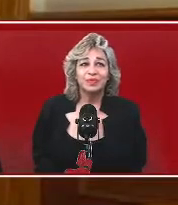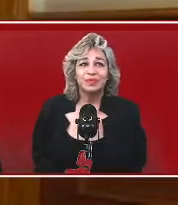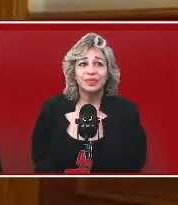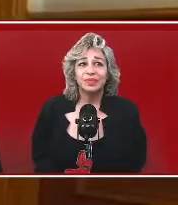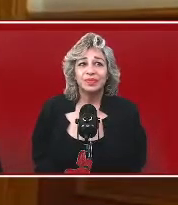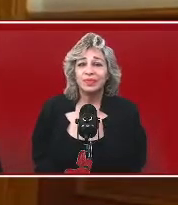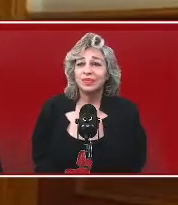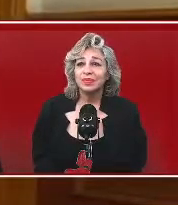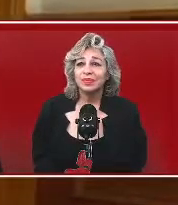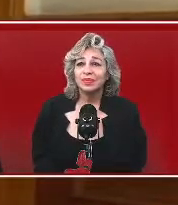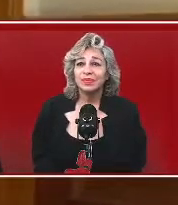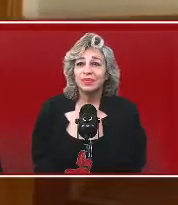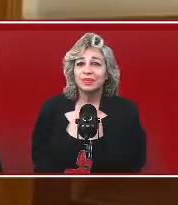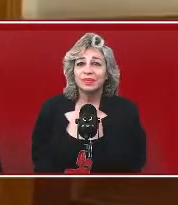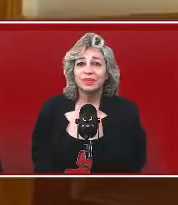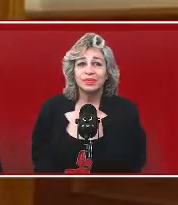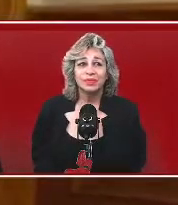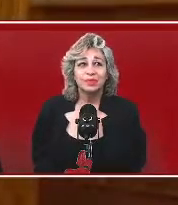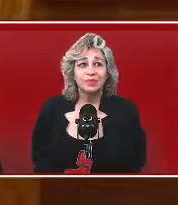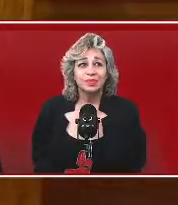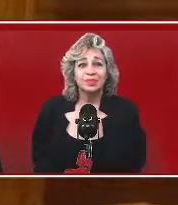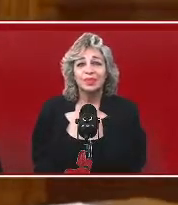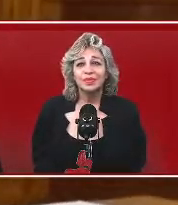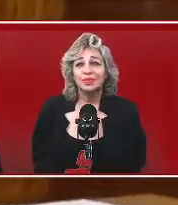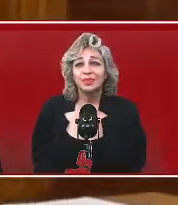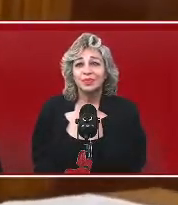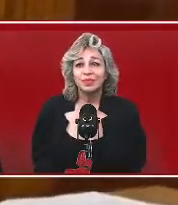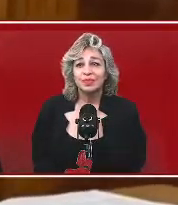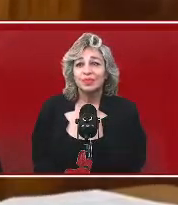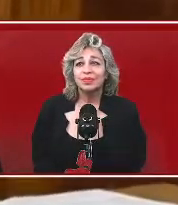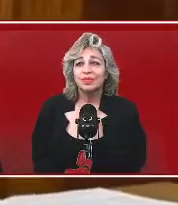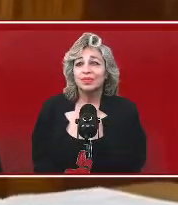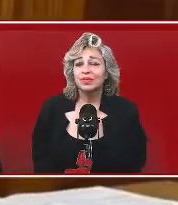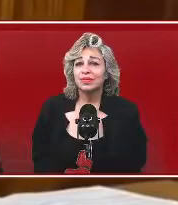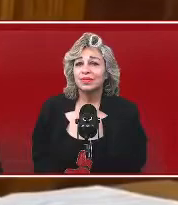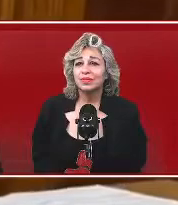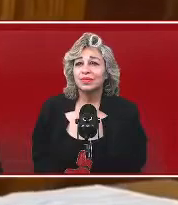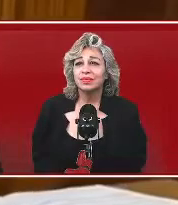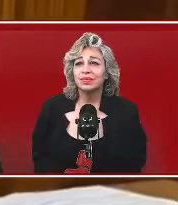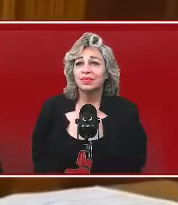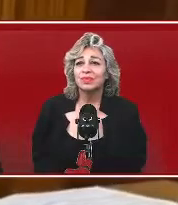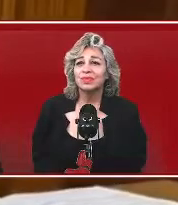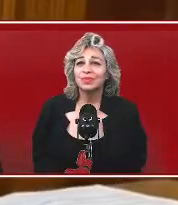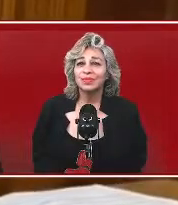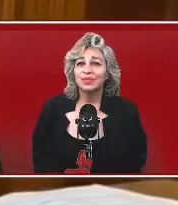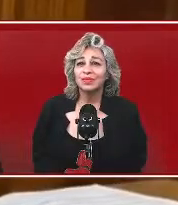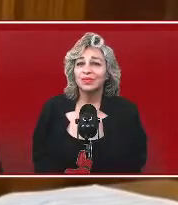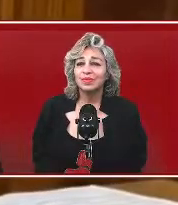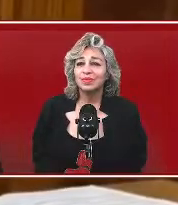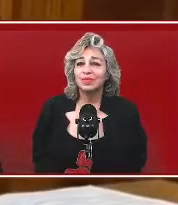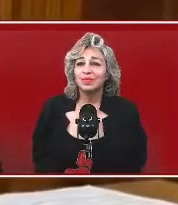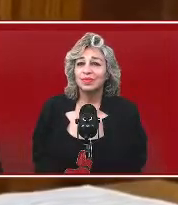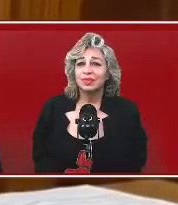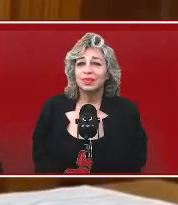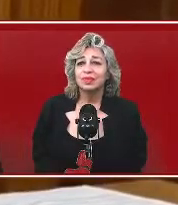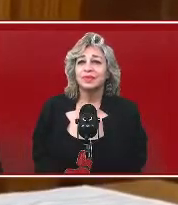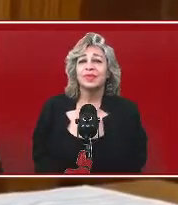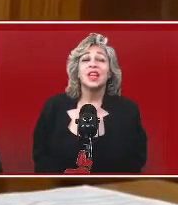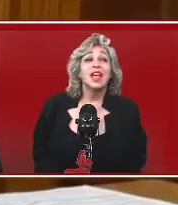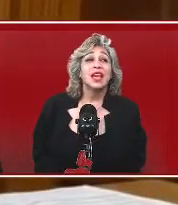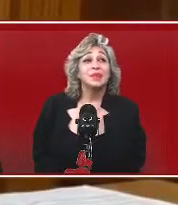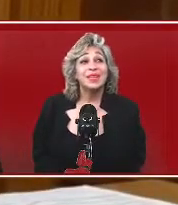Además, él está apoyado por un grupo de especialistas de